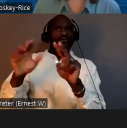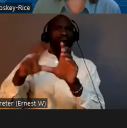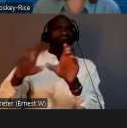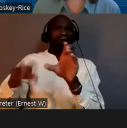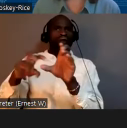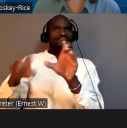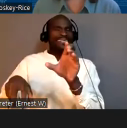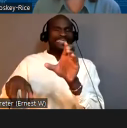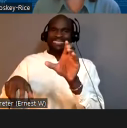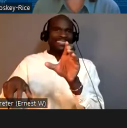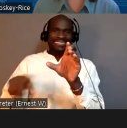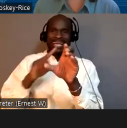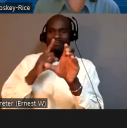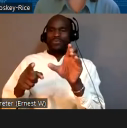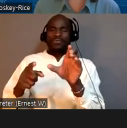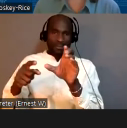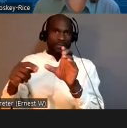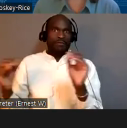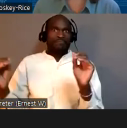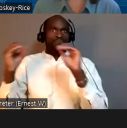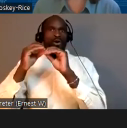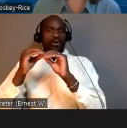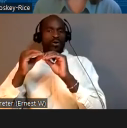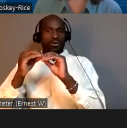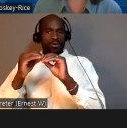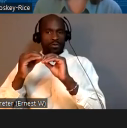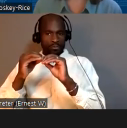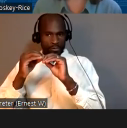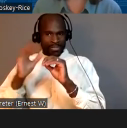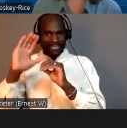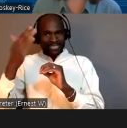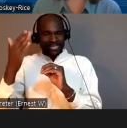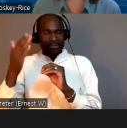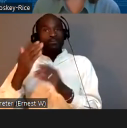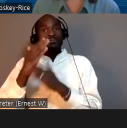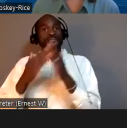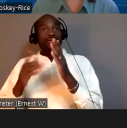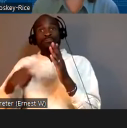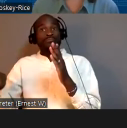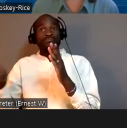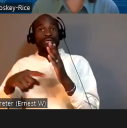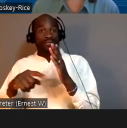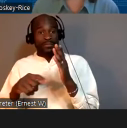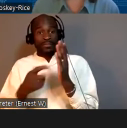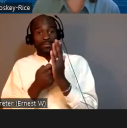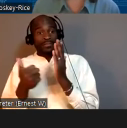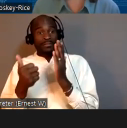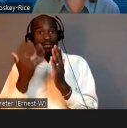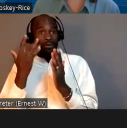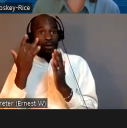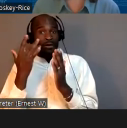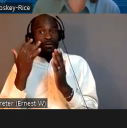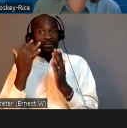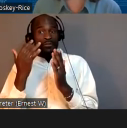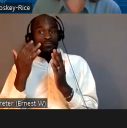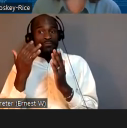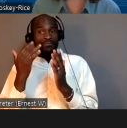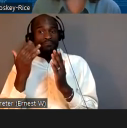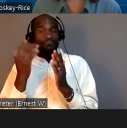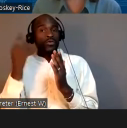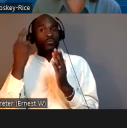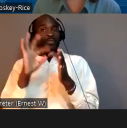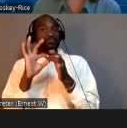people disenrolled have had their coverage terminated for procedural reasons, which means they were not, the